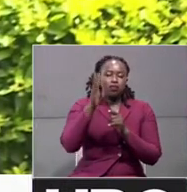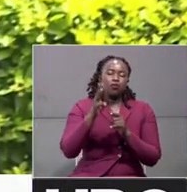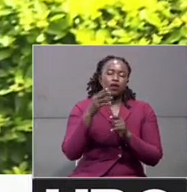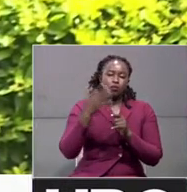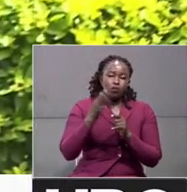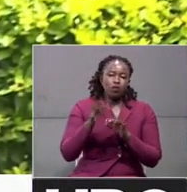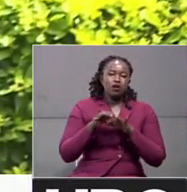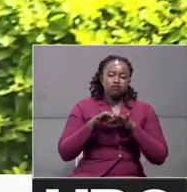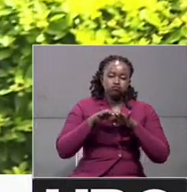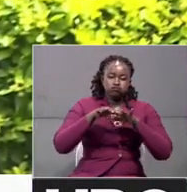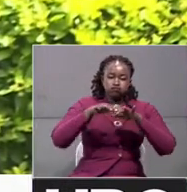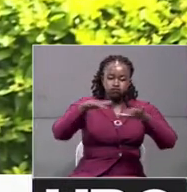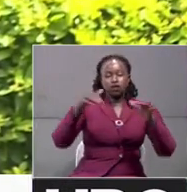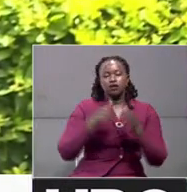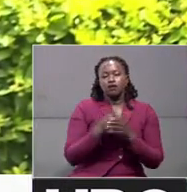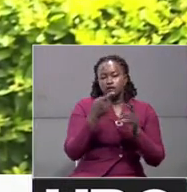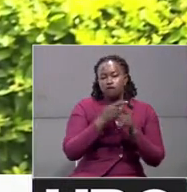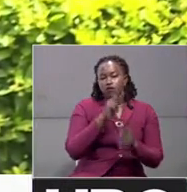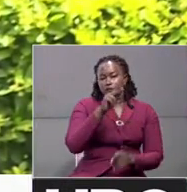tugateke ku kisozi kyaffe ekisozi